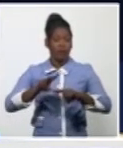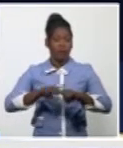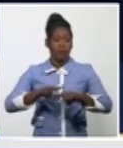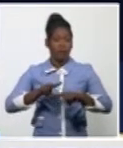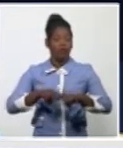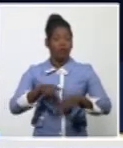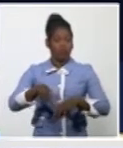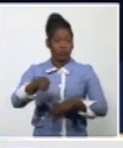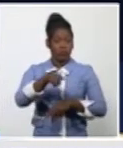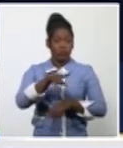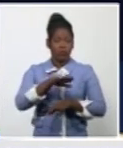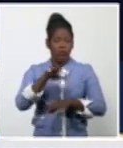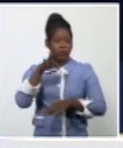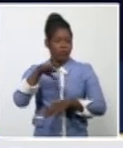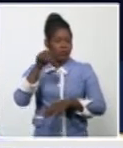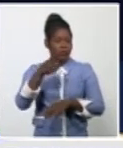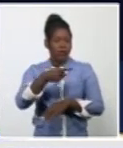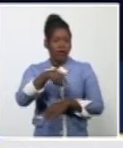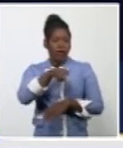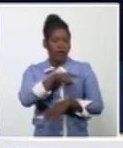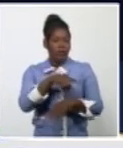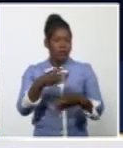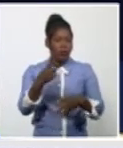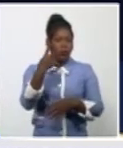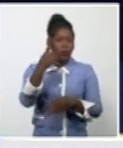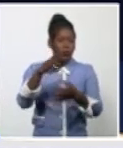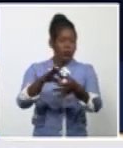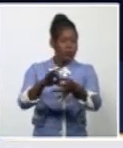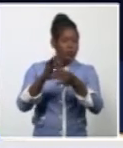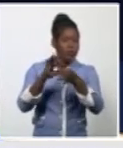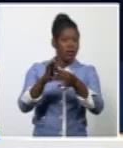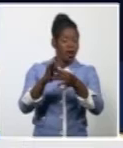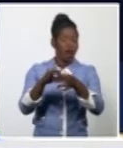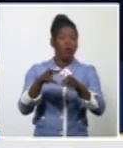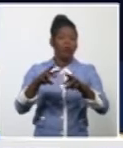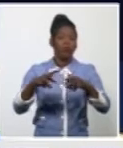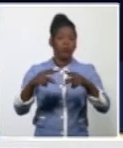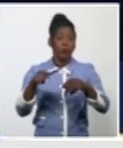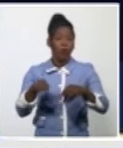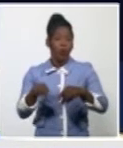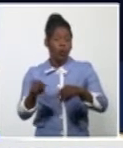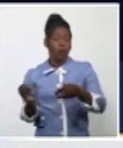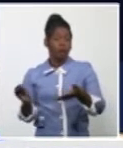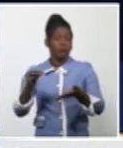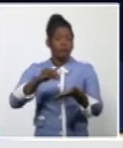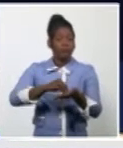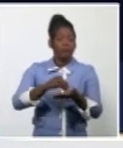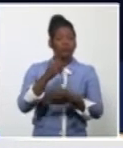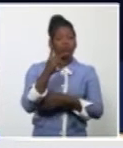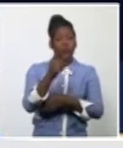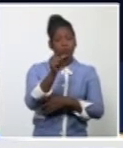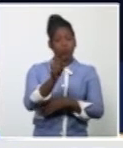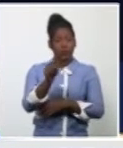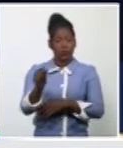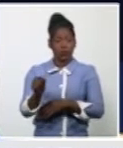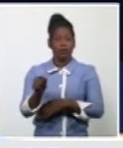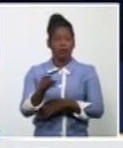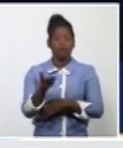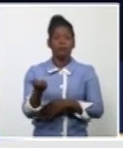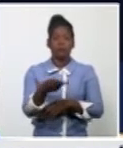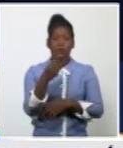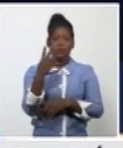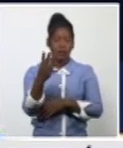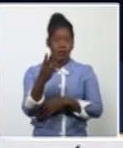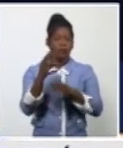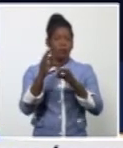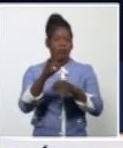Allende Hospital here in Havana. And comparing with yesterday's report, today we have 2 additional patients